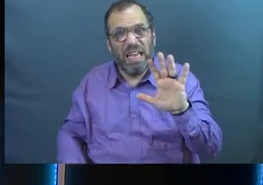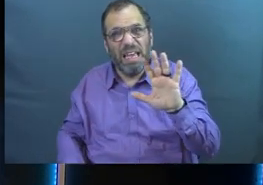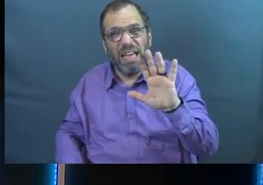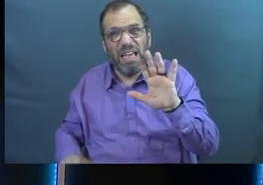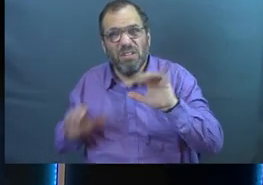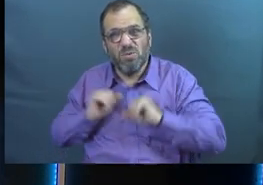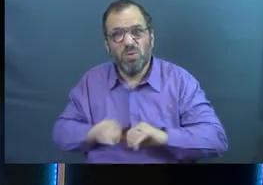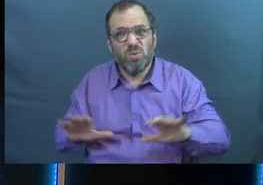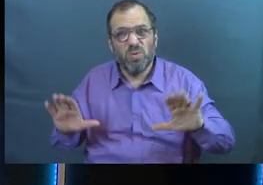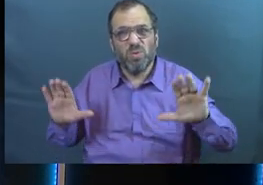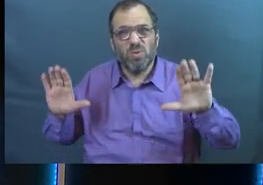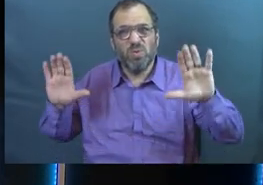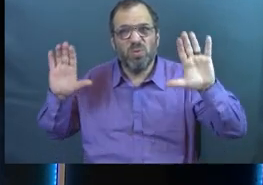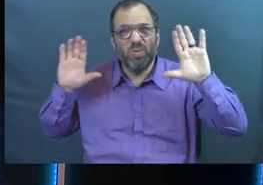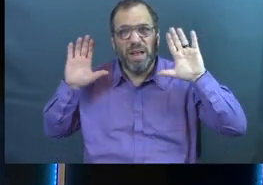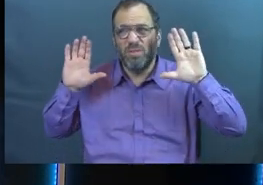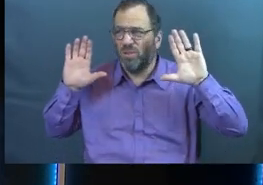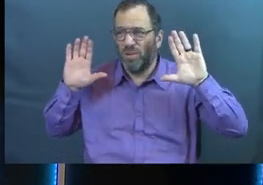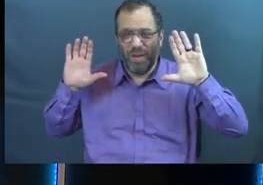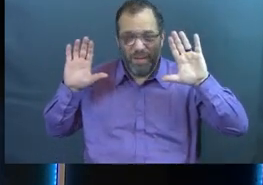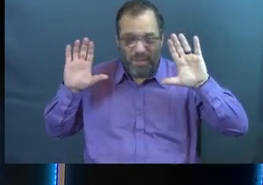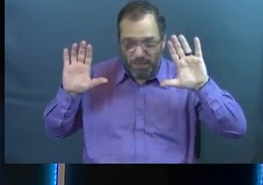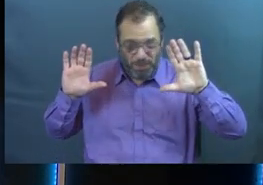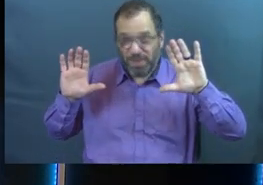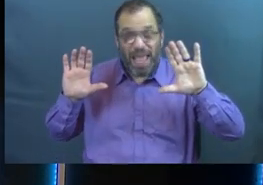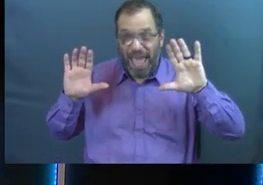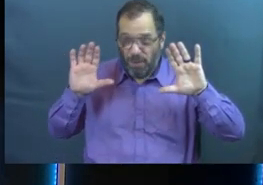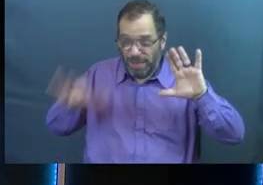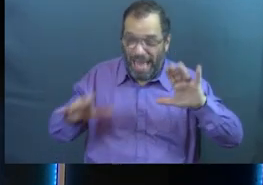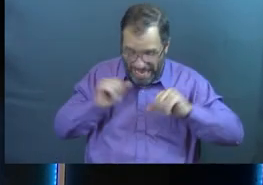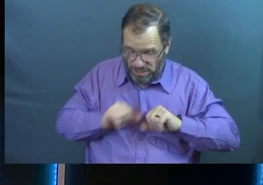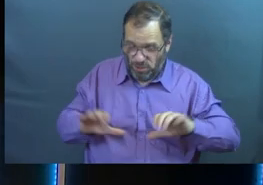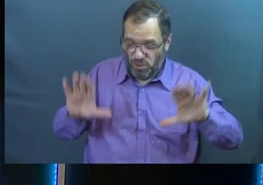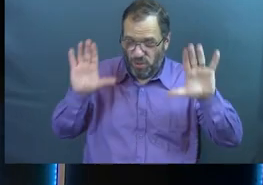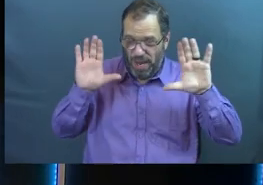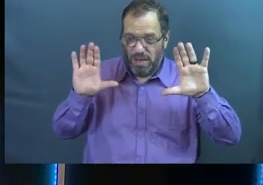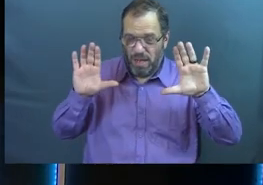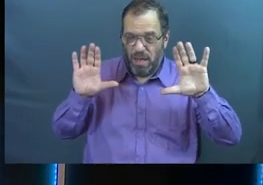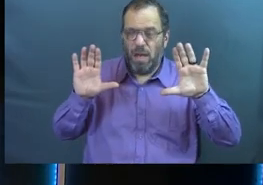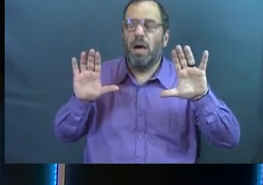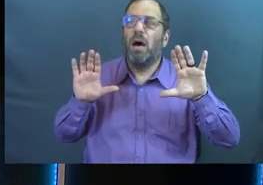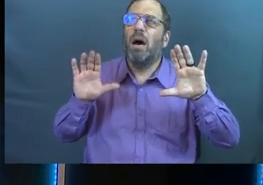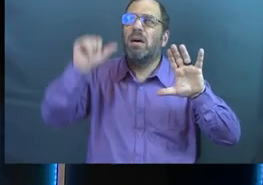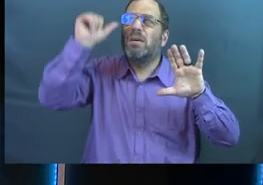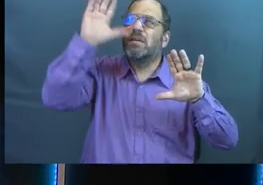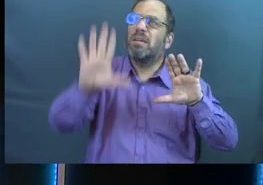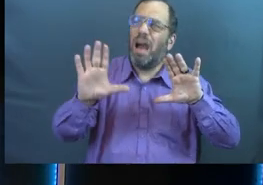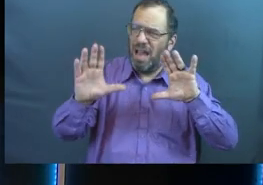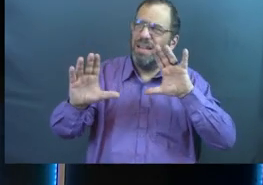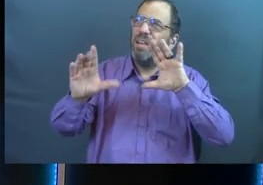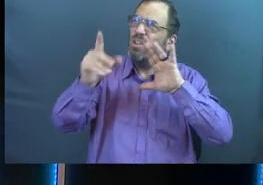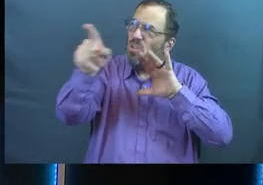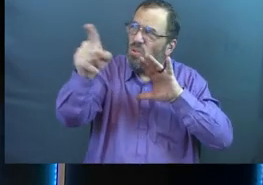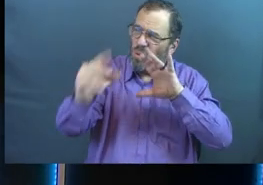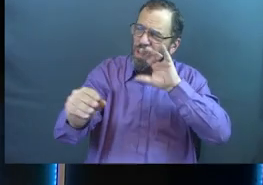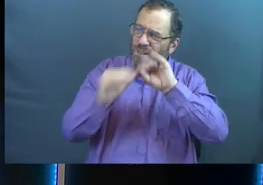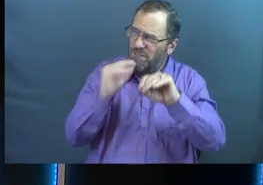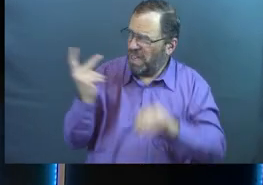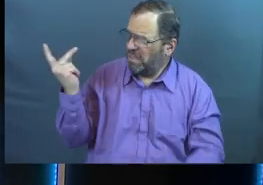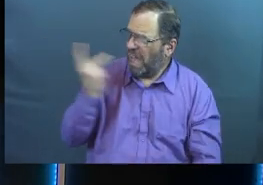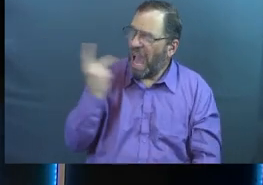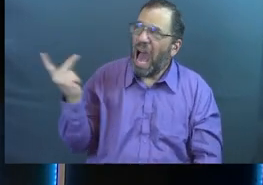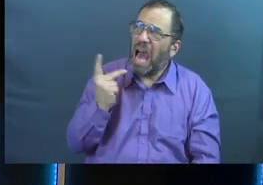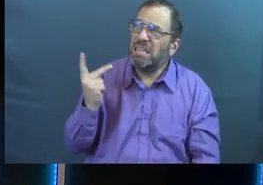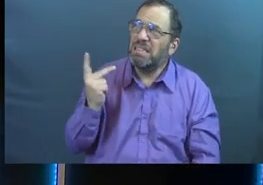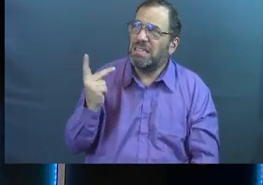To surrender. And as soon as I get to that place, I finally say, God, you got to fix us. As